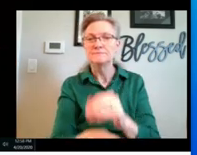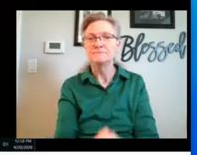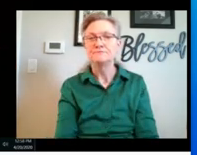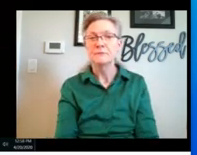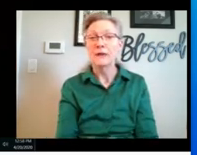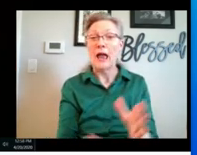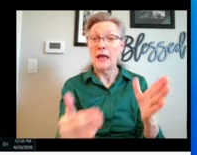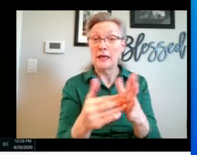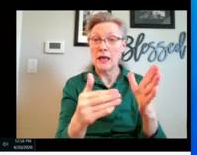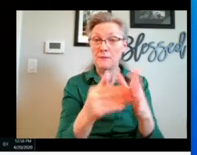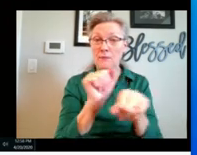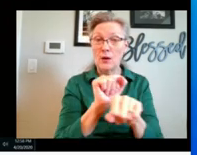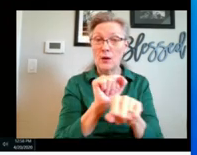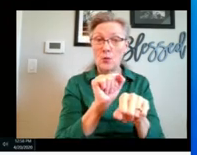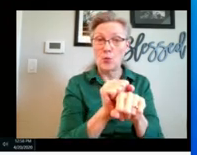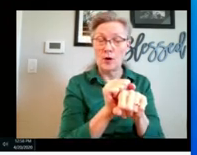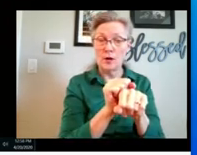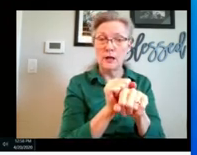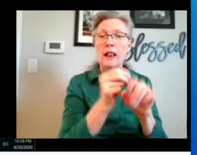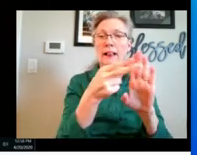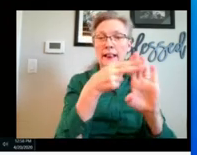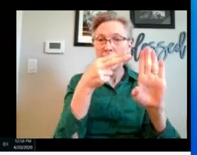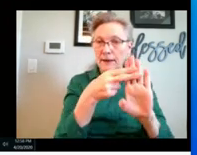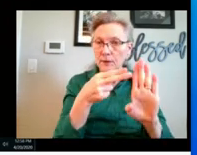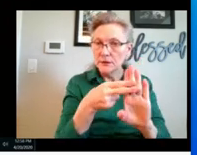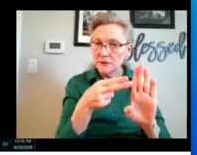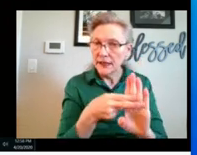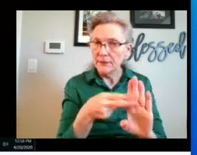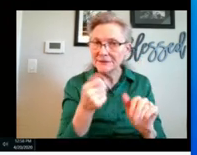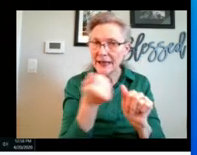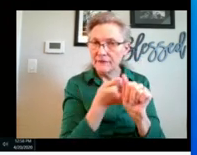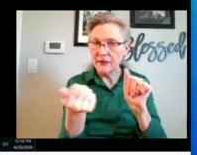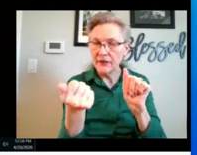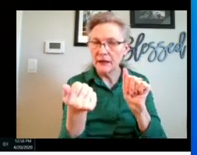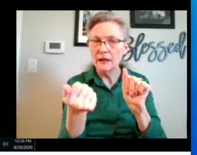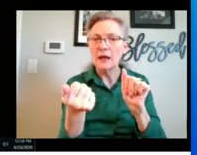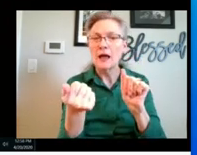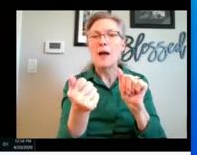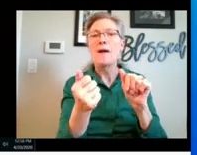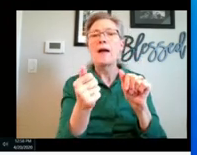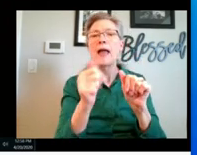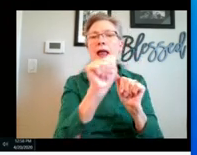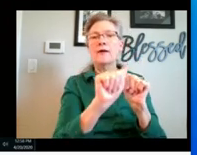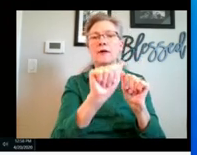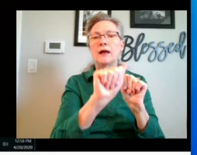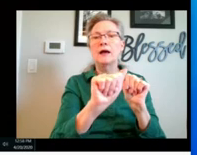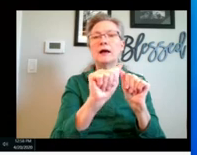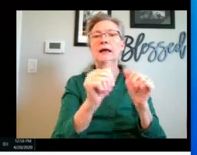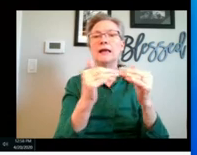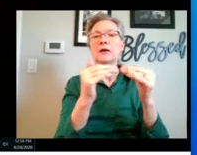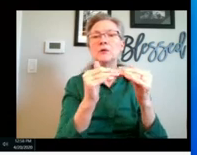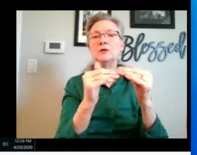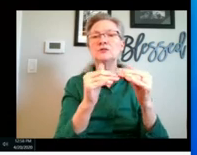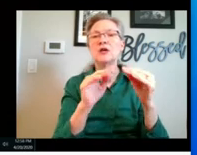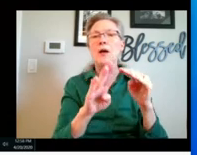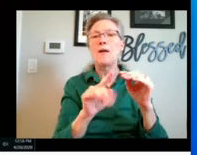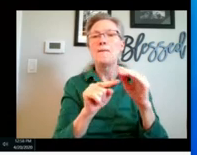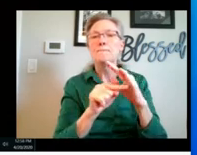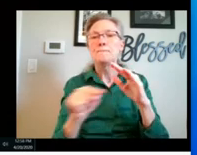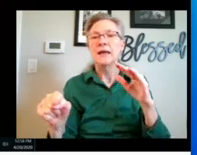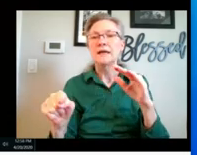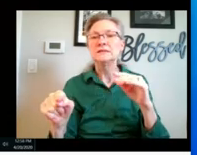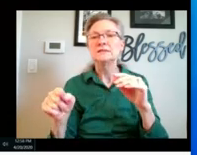Again, keeping my work organized and annotated, my area equals base times height. So in this case, I have 5